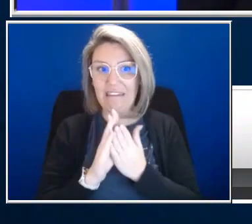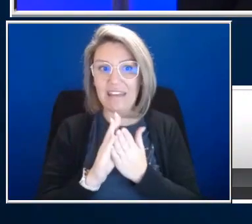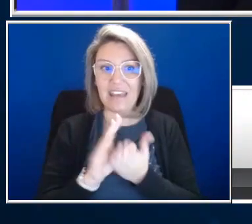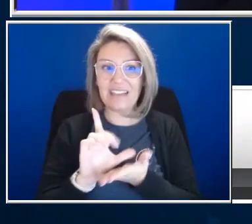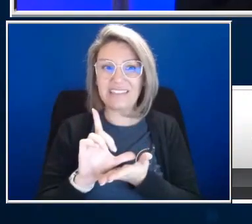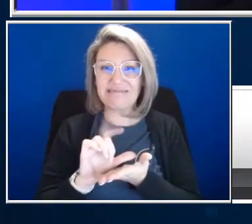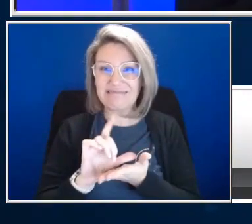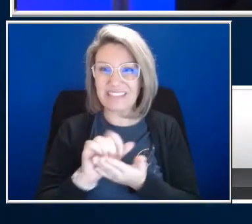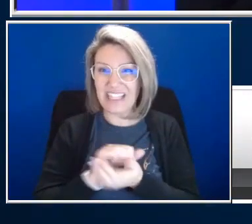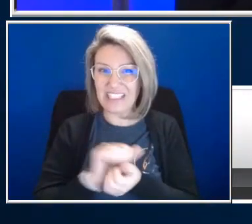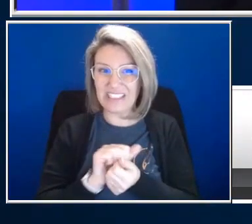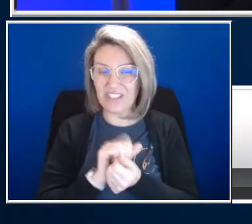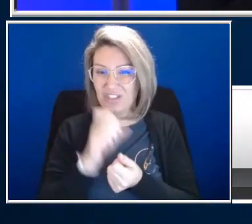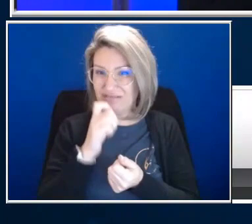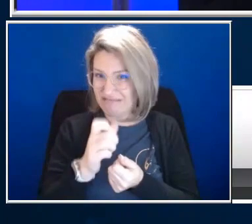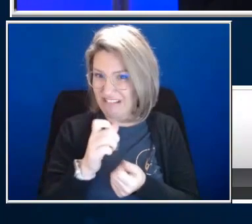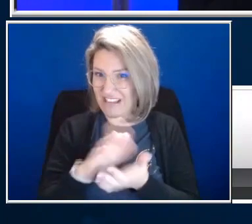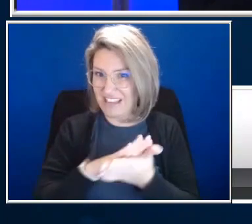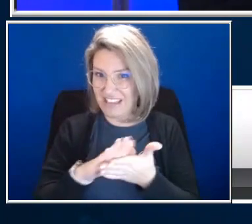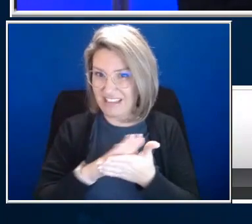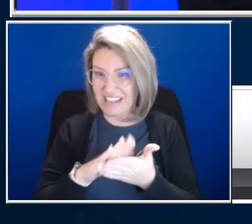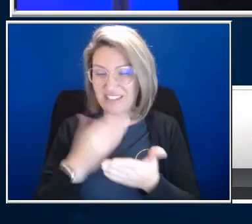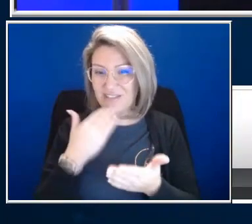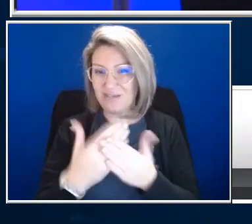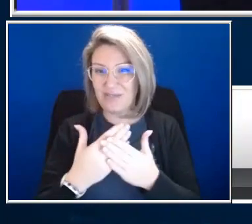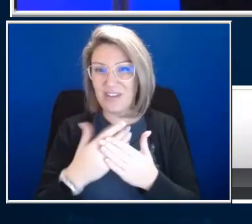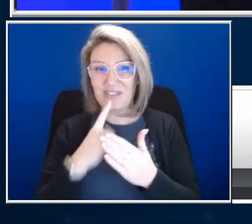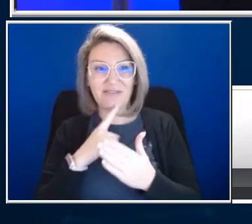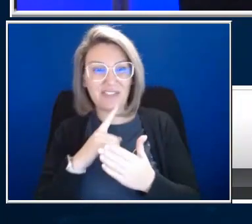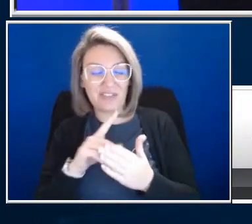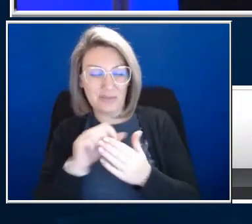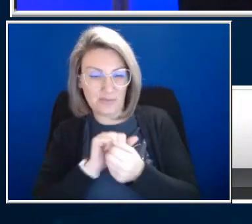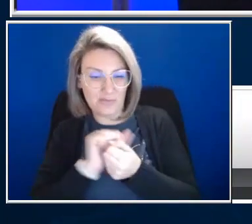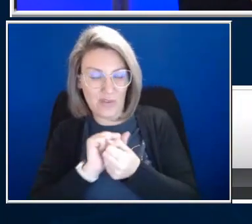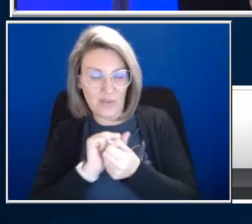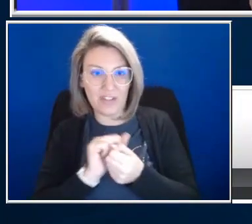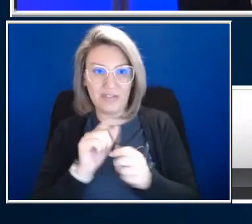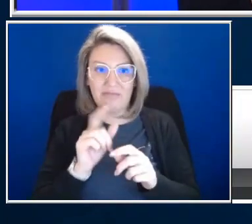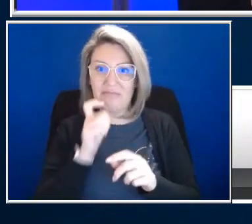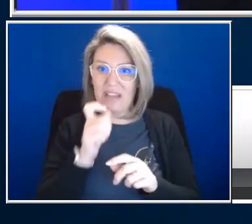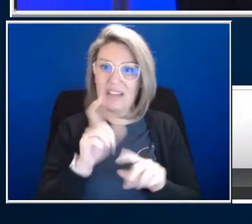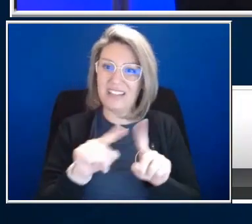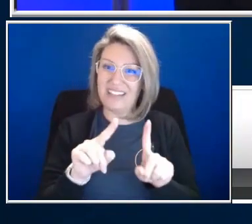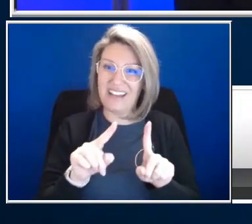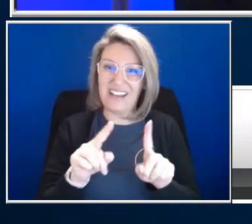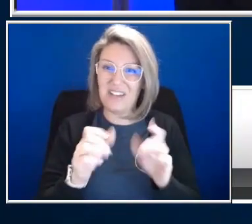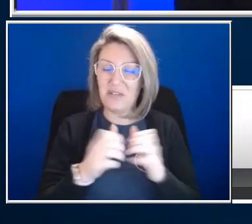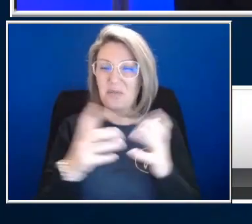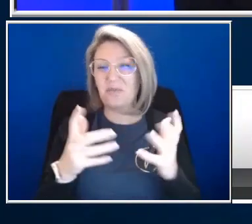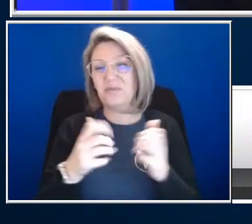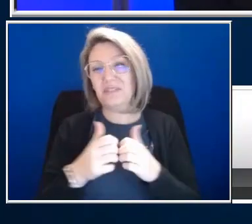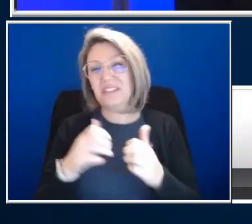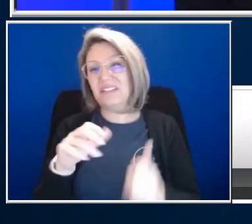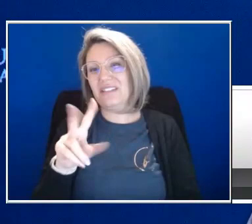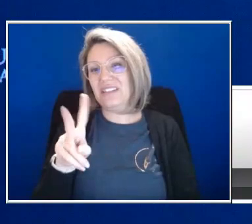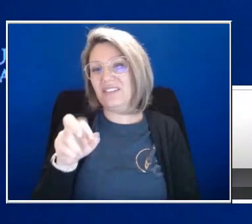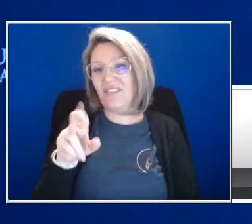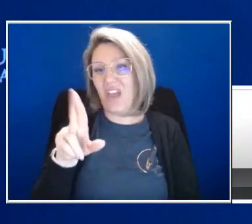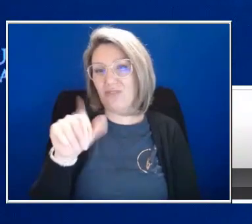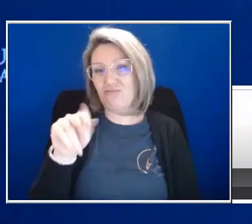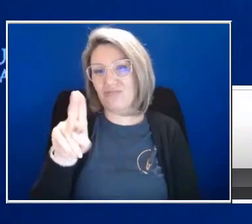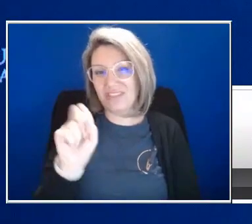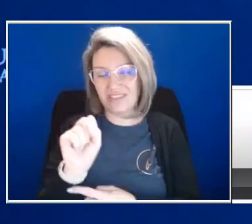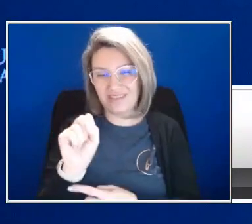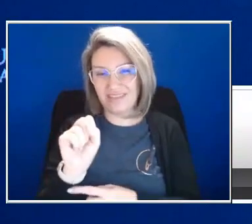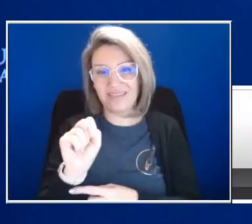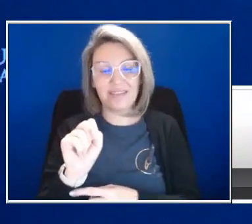well as, you know, we think of just washing our hands when it comes to coronavirus, but not so much with norovirus? Yeah, the alcohol hand sanitizer doesn't work